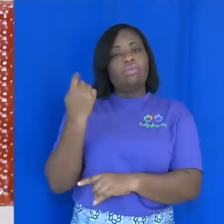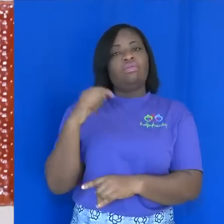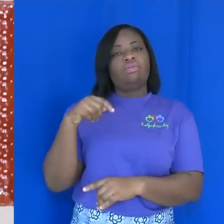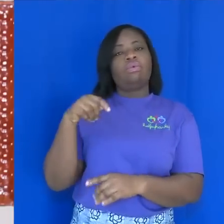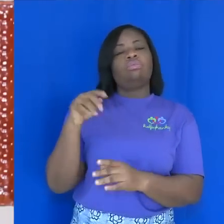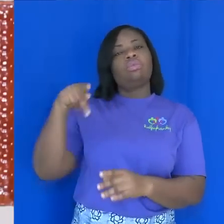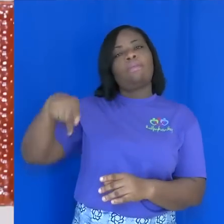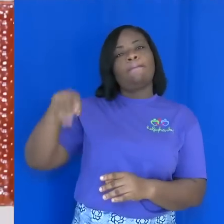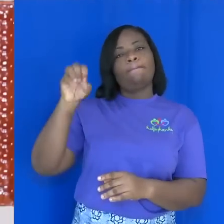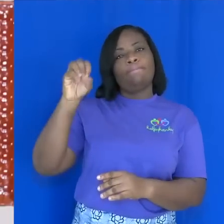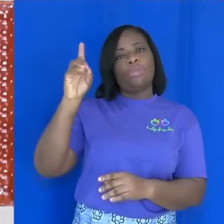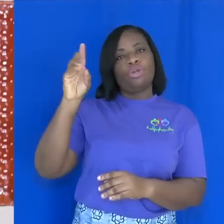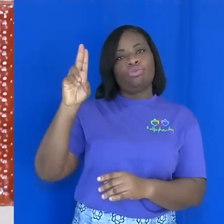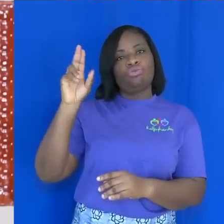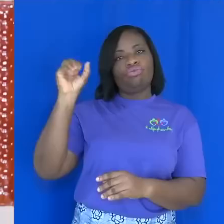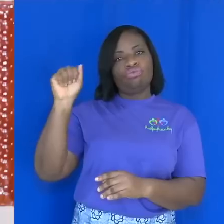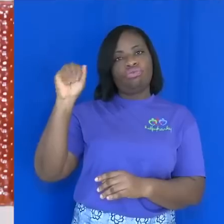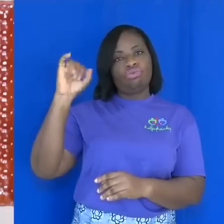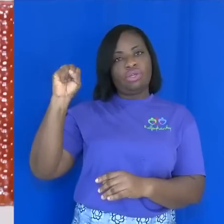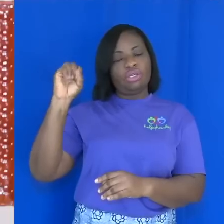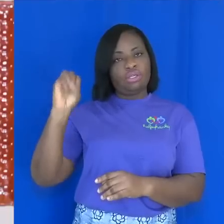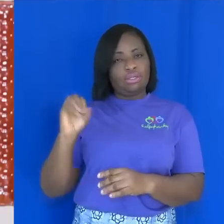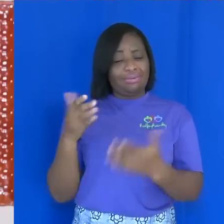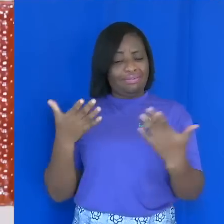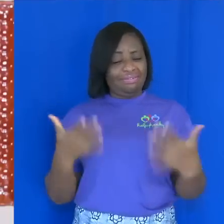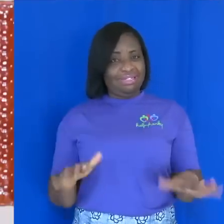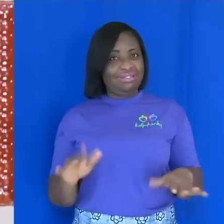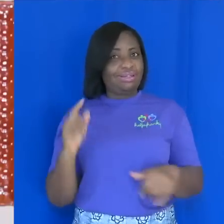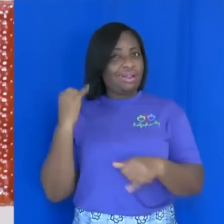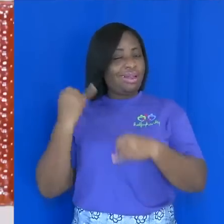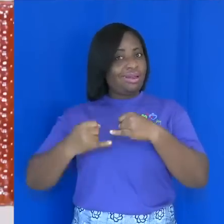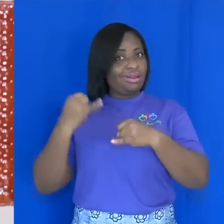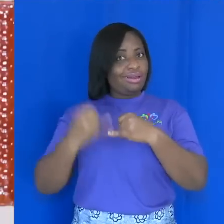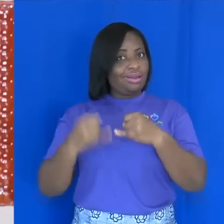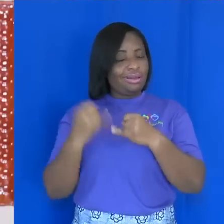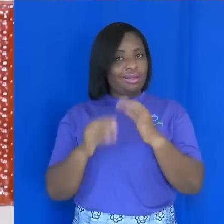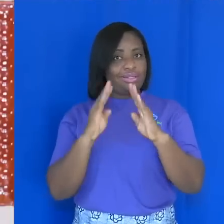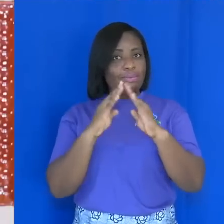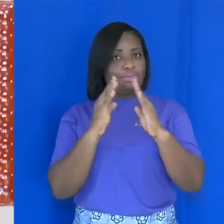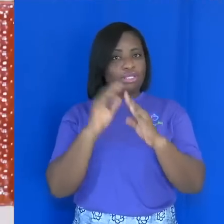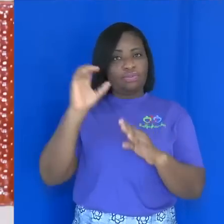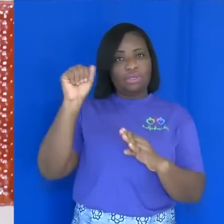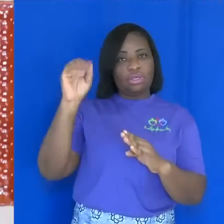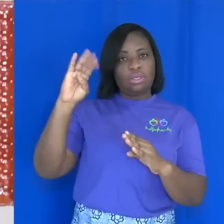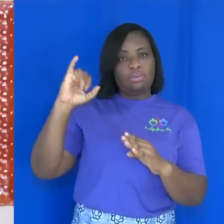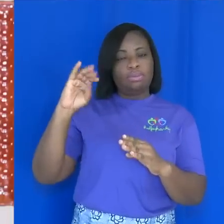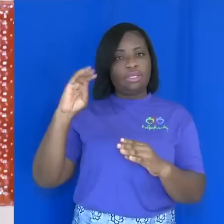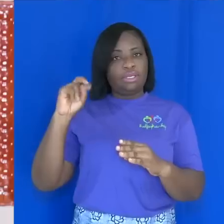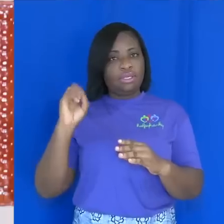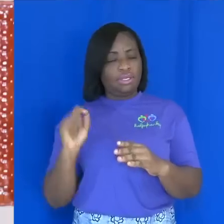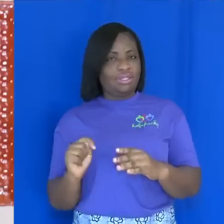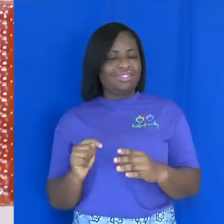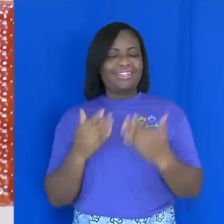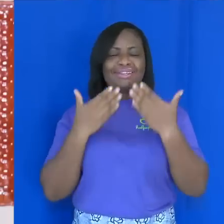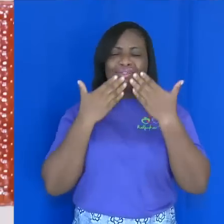Lodge after having just completed the last cabinet retreat of government for this year. And